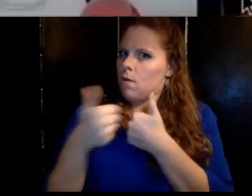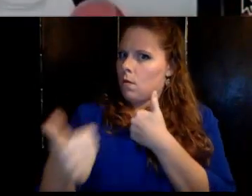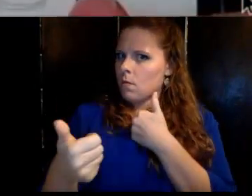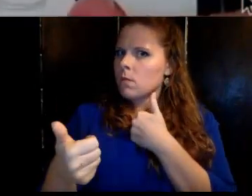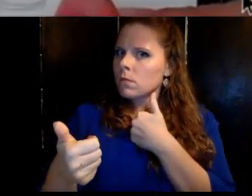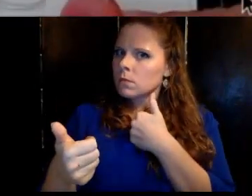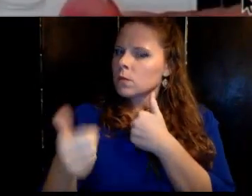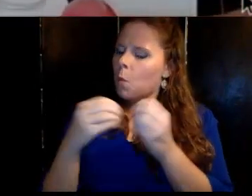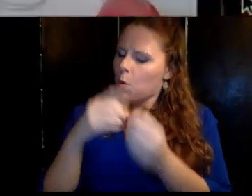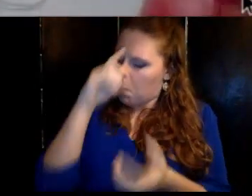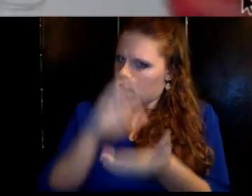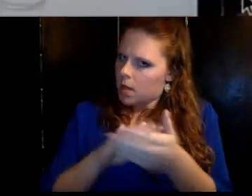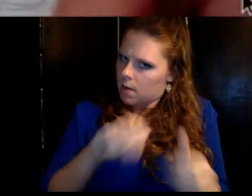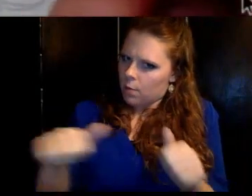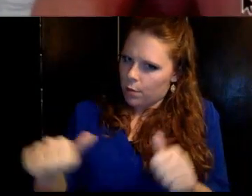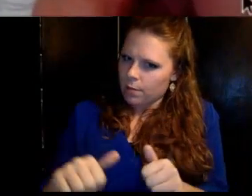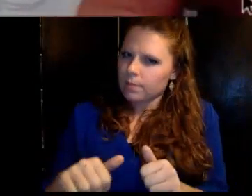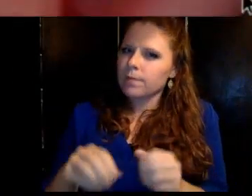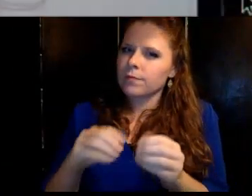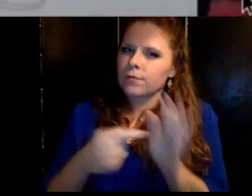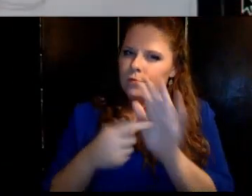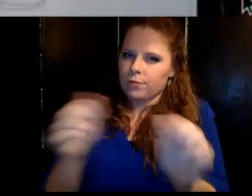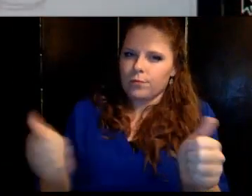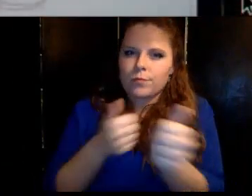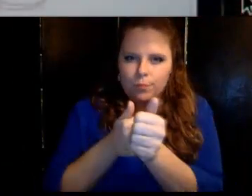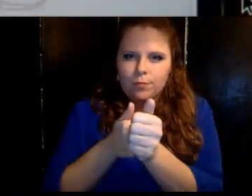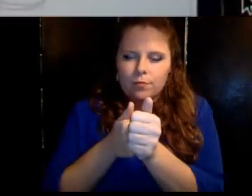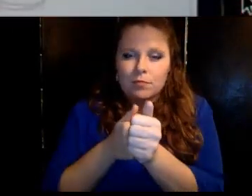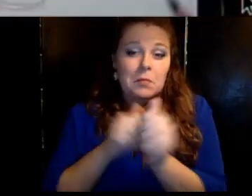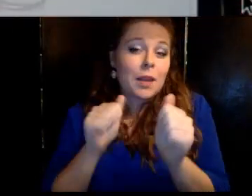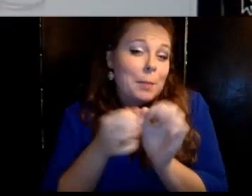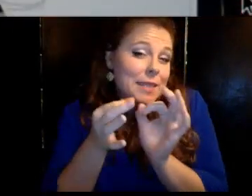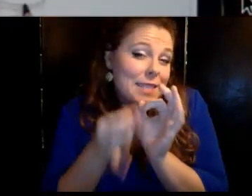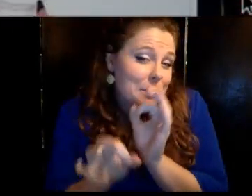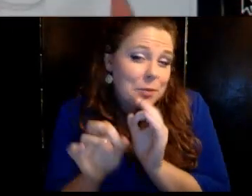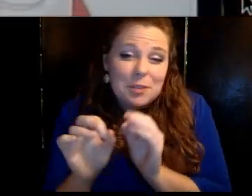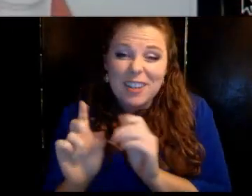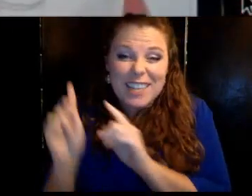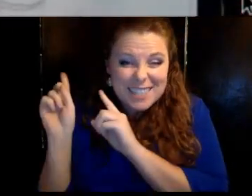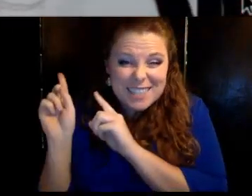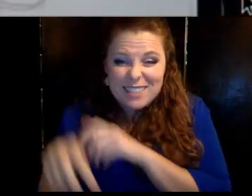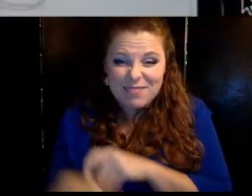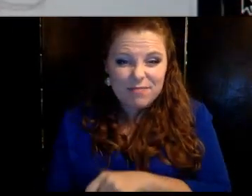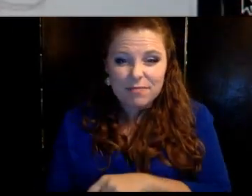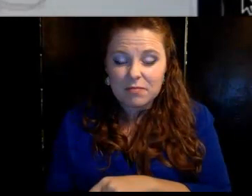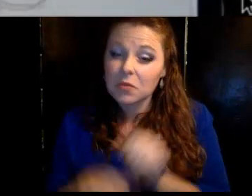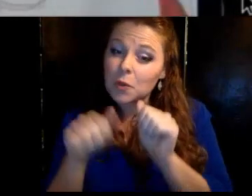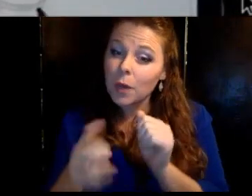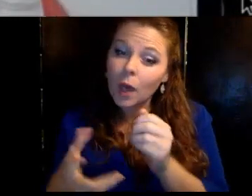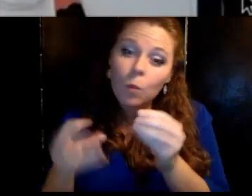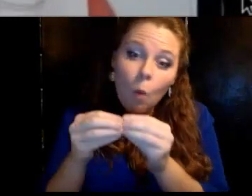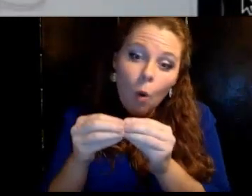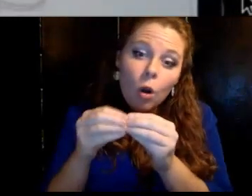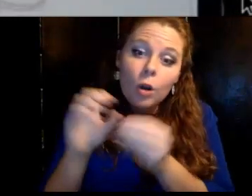it's behind the other one. Okay, and it can be just as simple as that. You can do some shading